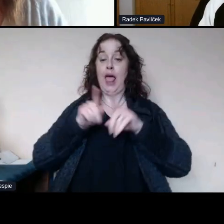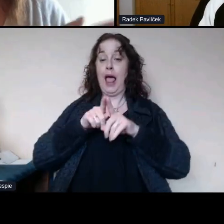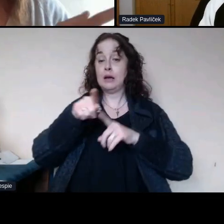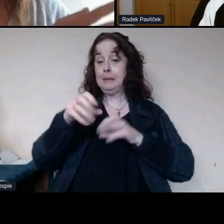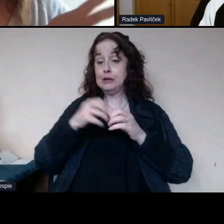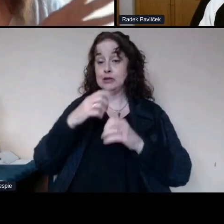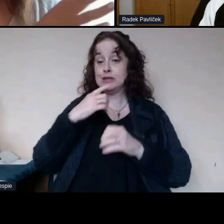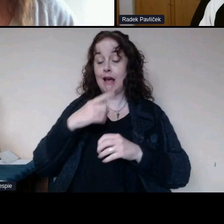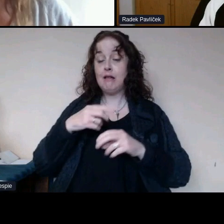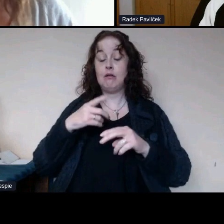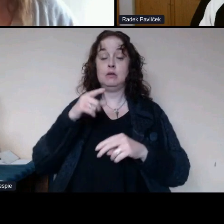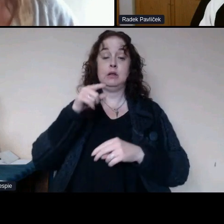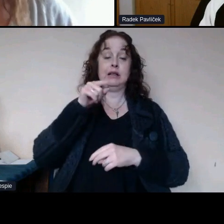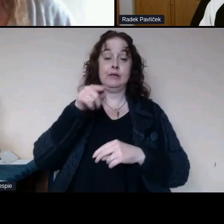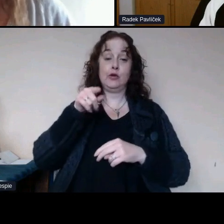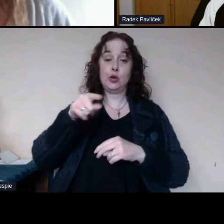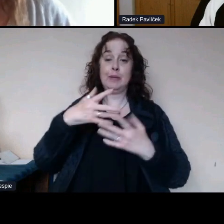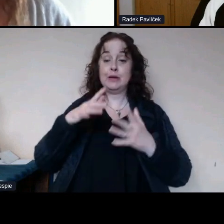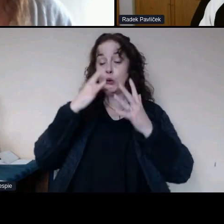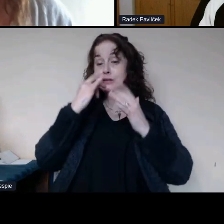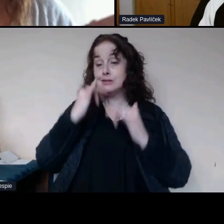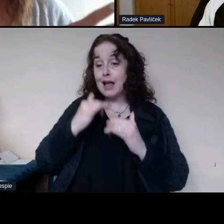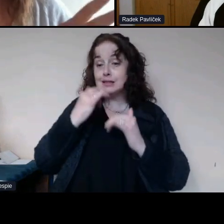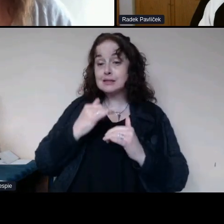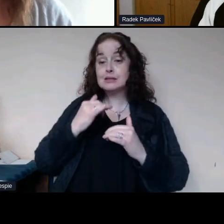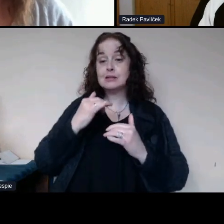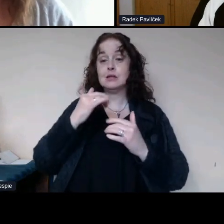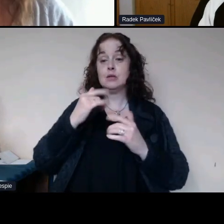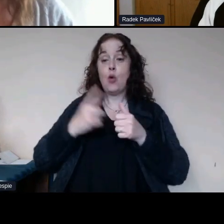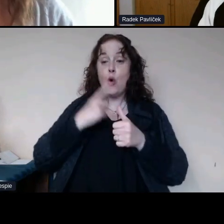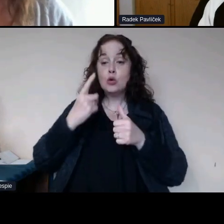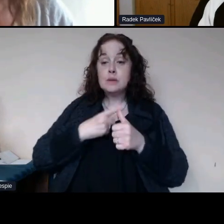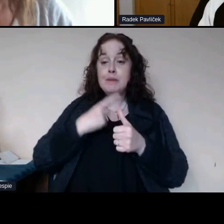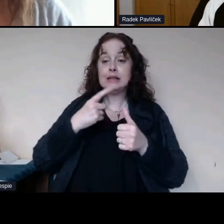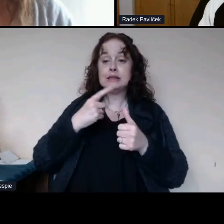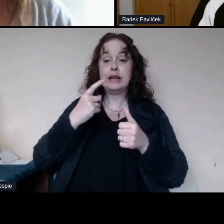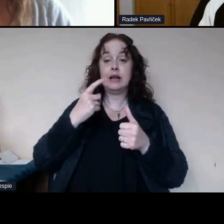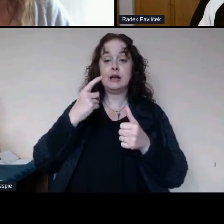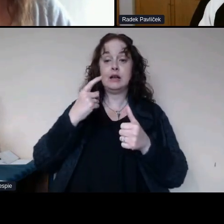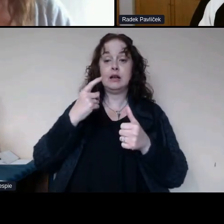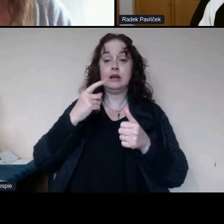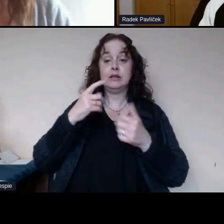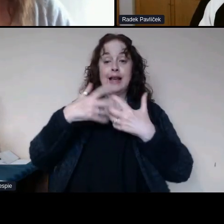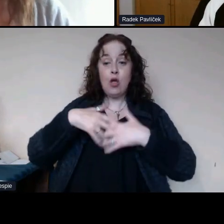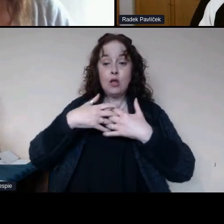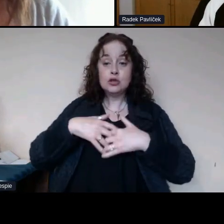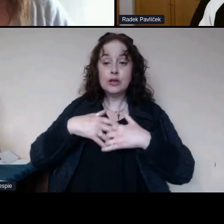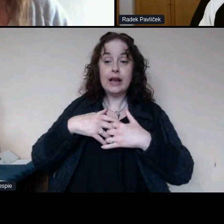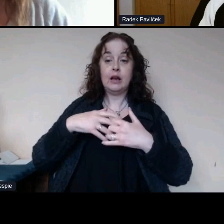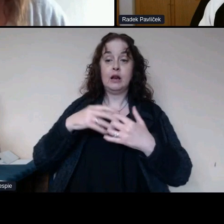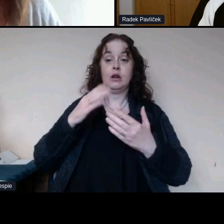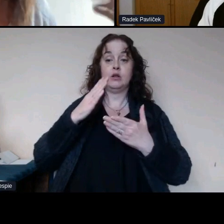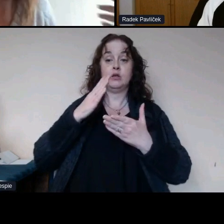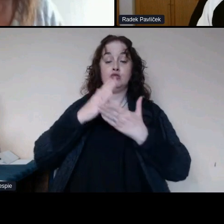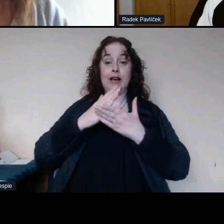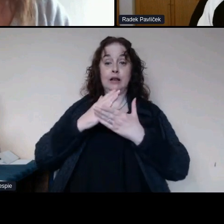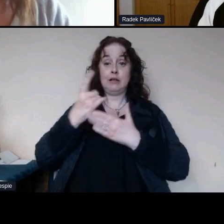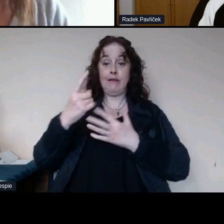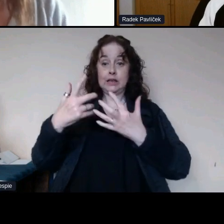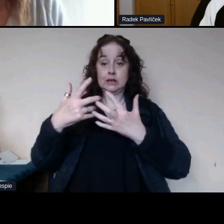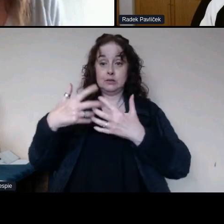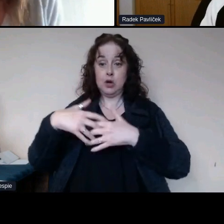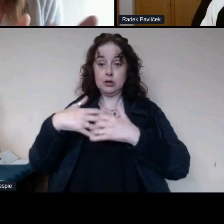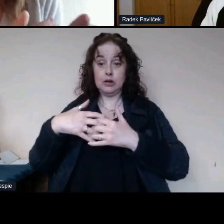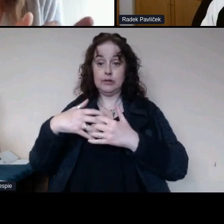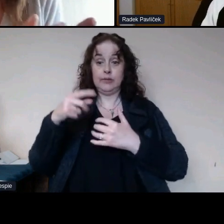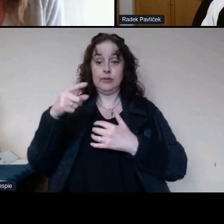been doing testing with automatic or assistive technology, and you're really, really a tech person, you have a developer,